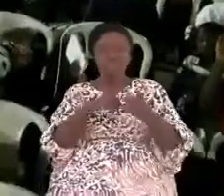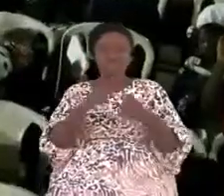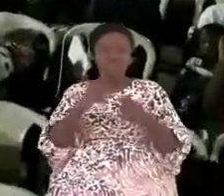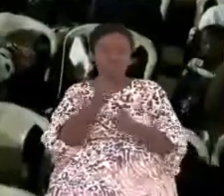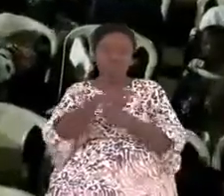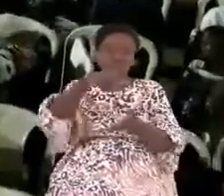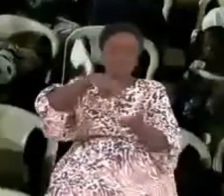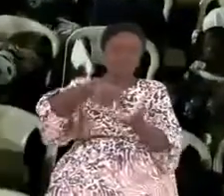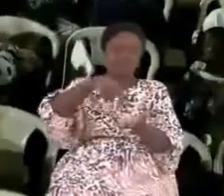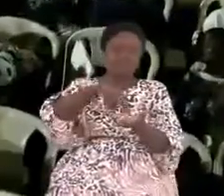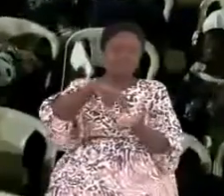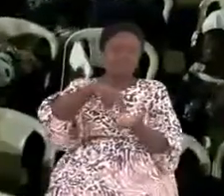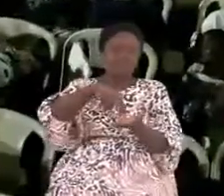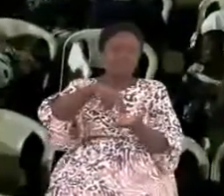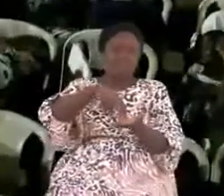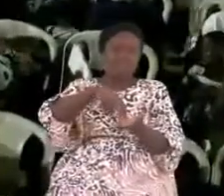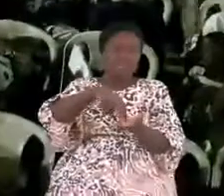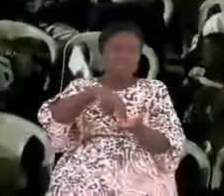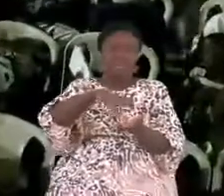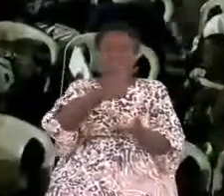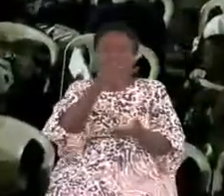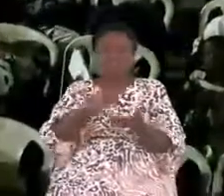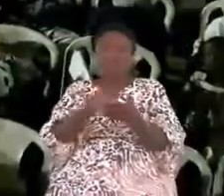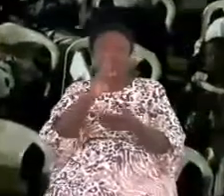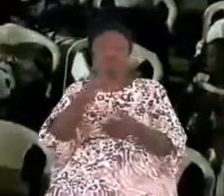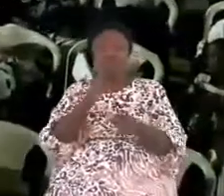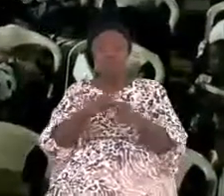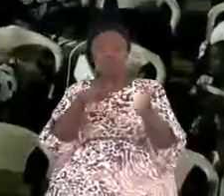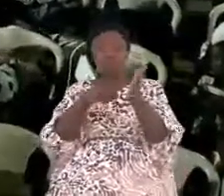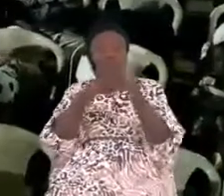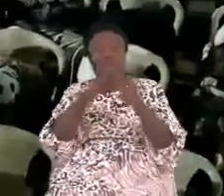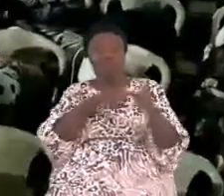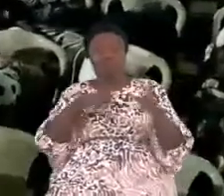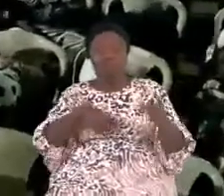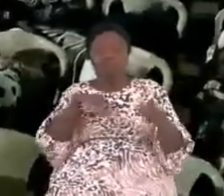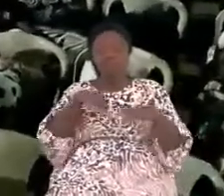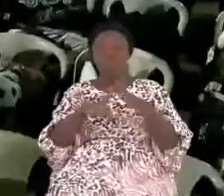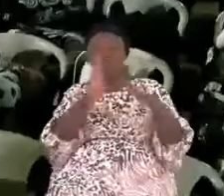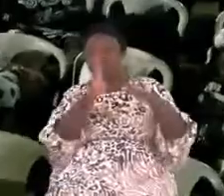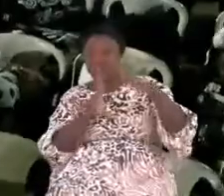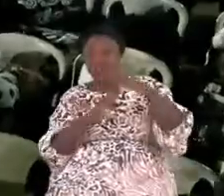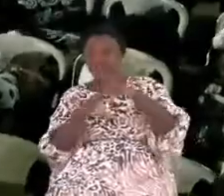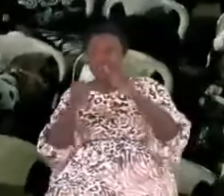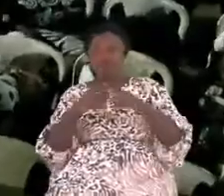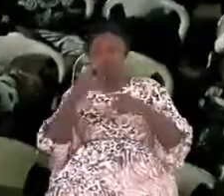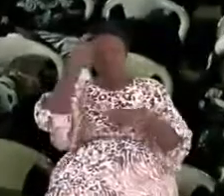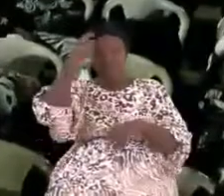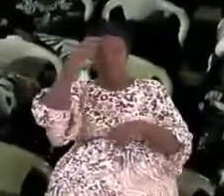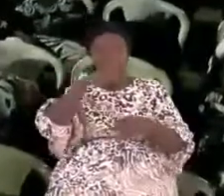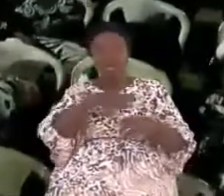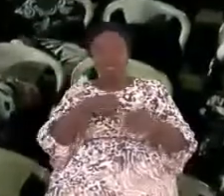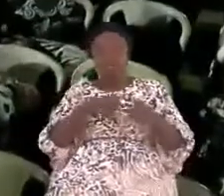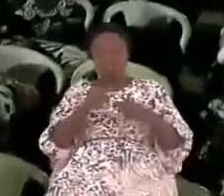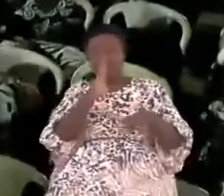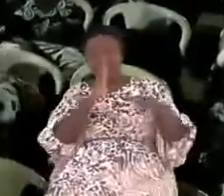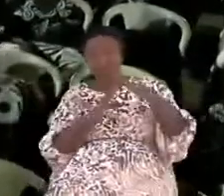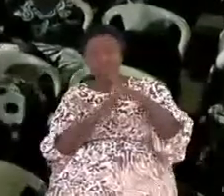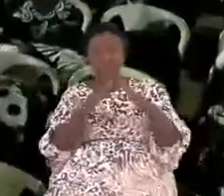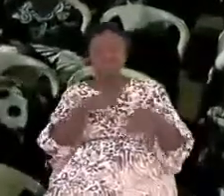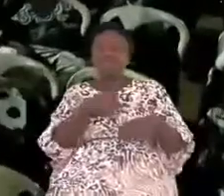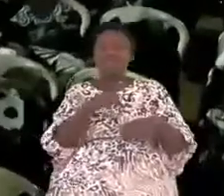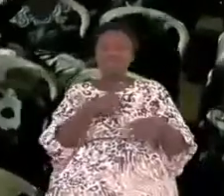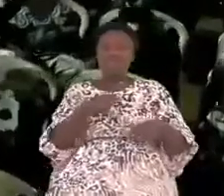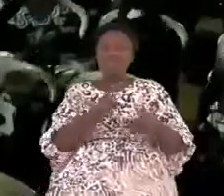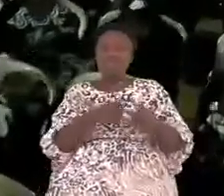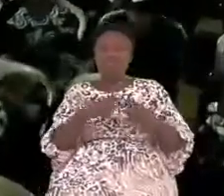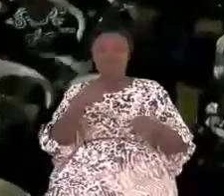wherever you are. You are indicating to the Lord in lowliness of mind and humility, Lord,